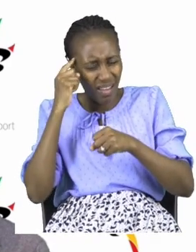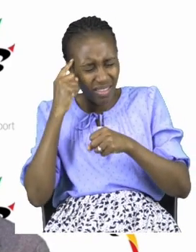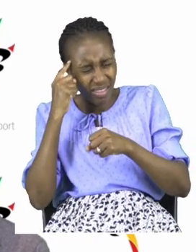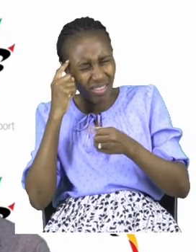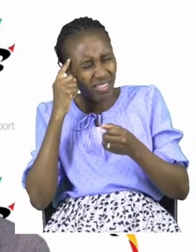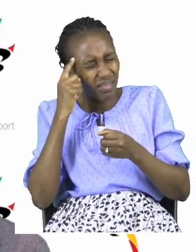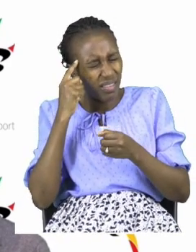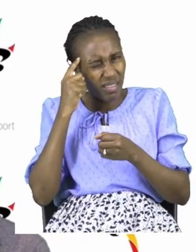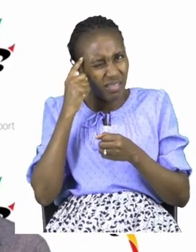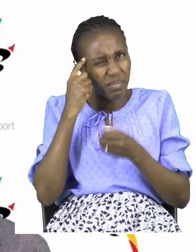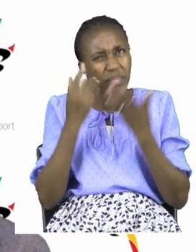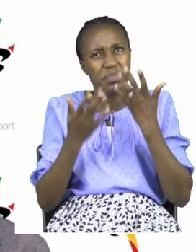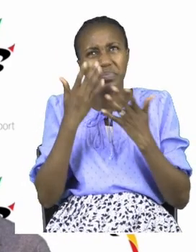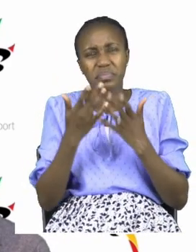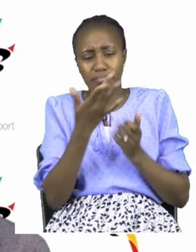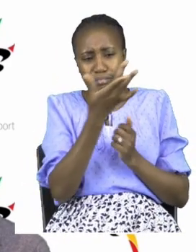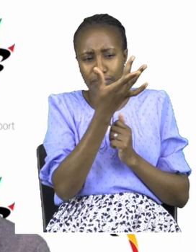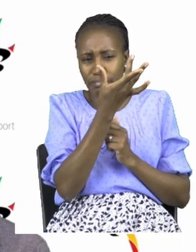of